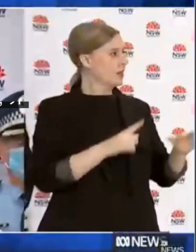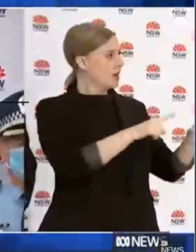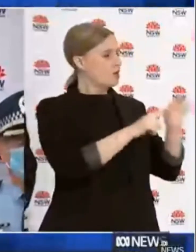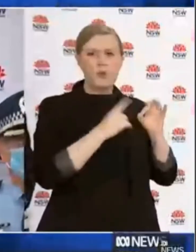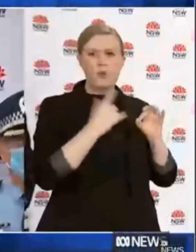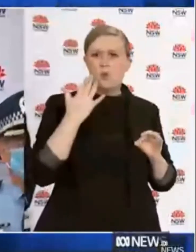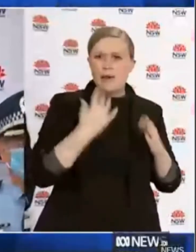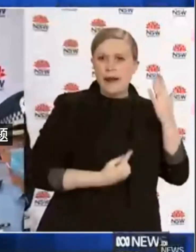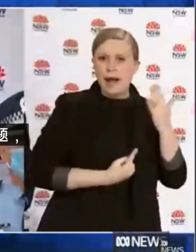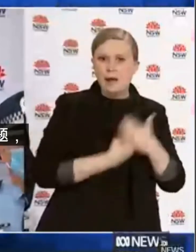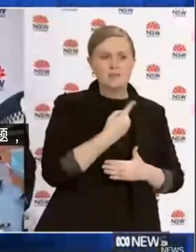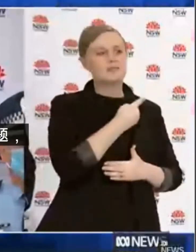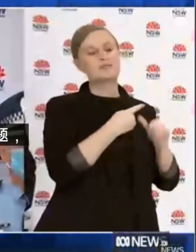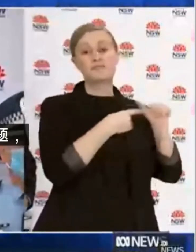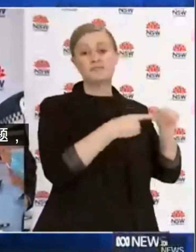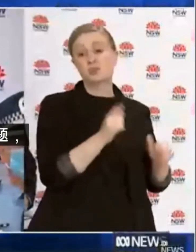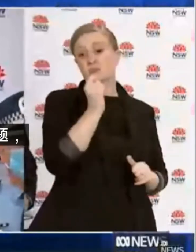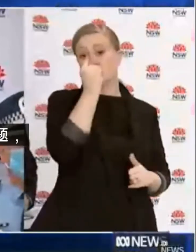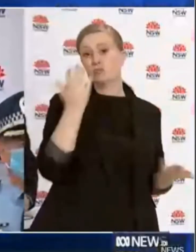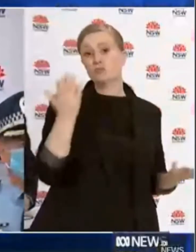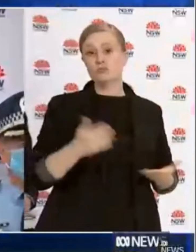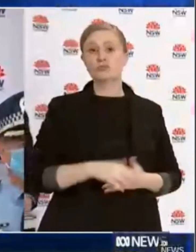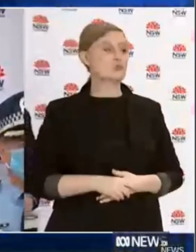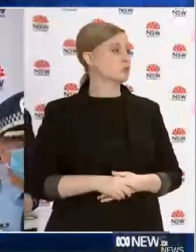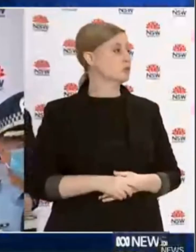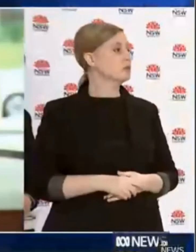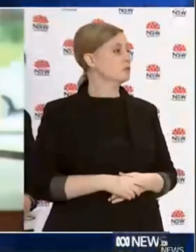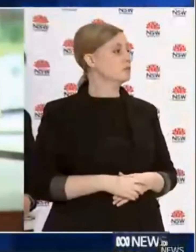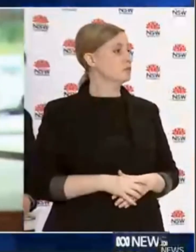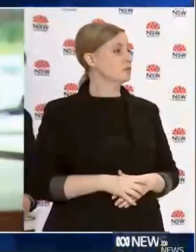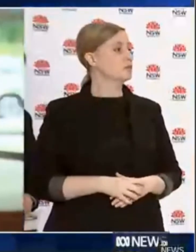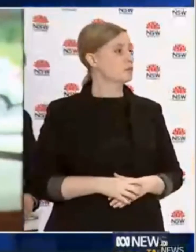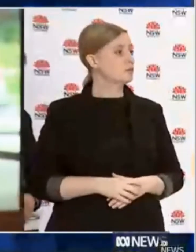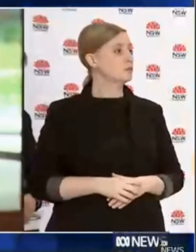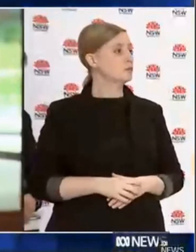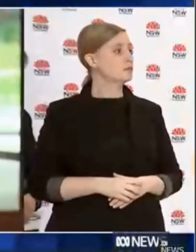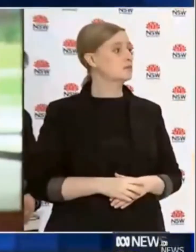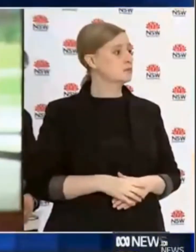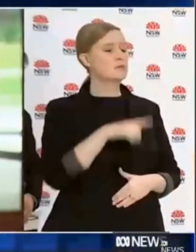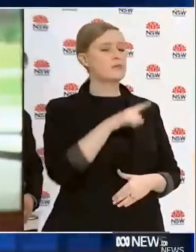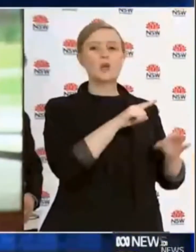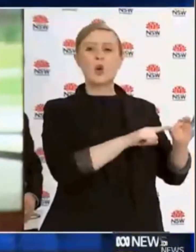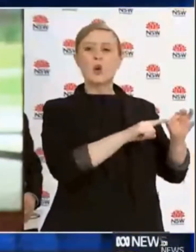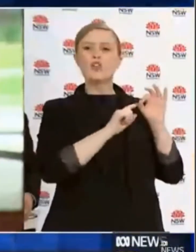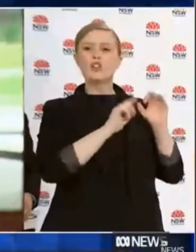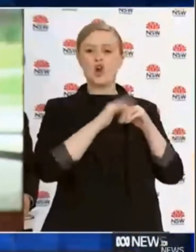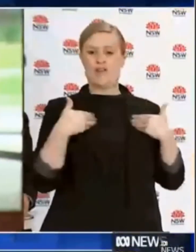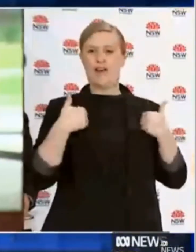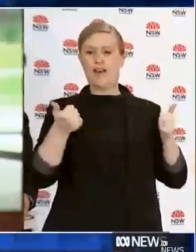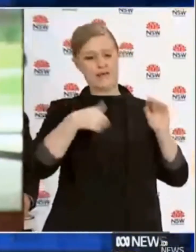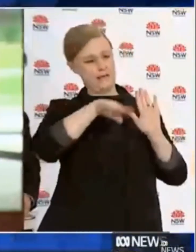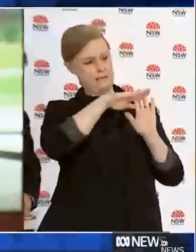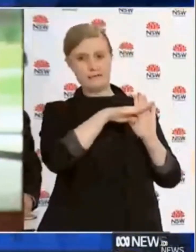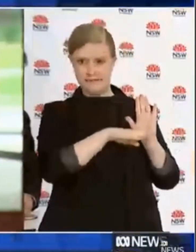possible. Minister, just a question on public health orders. So we're hearing from the Strata Community Association and the Owners Corporation